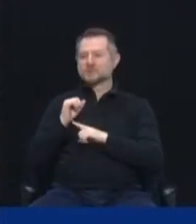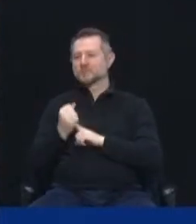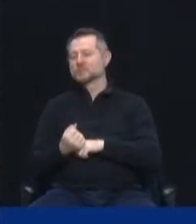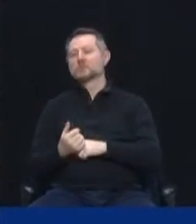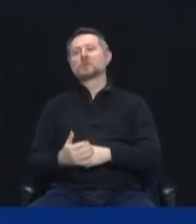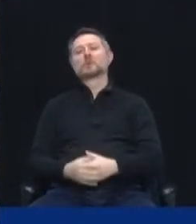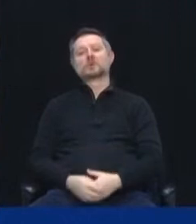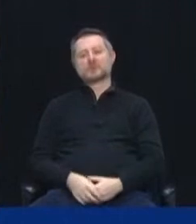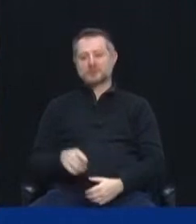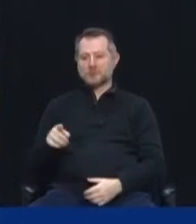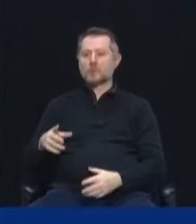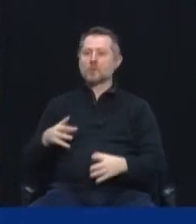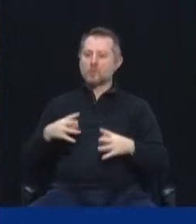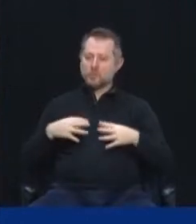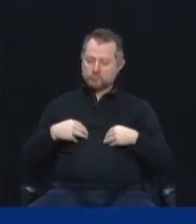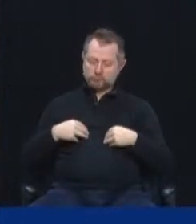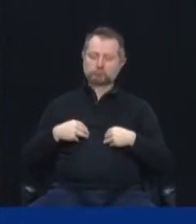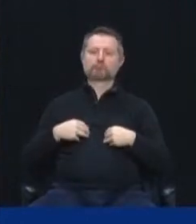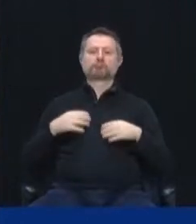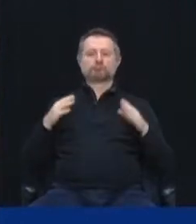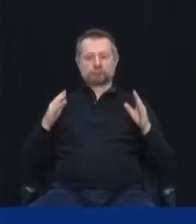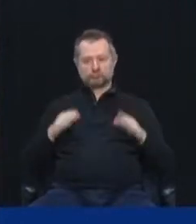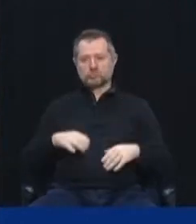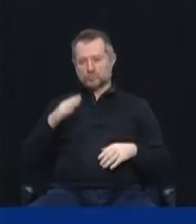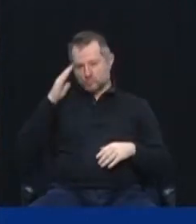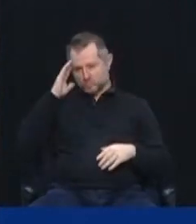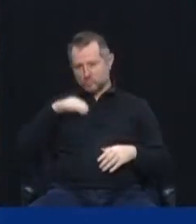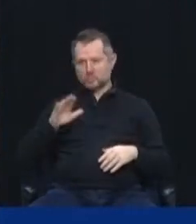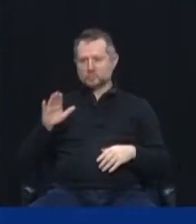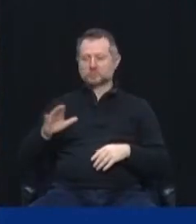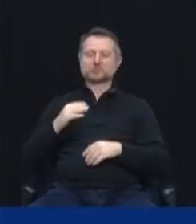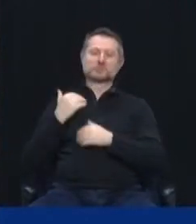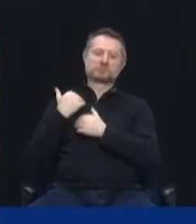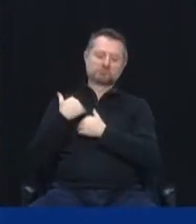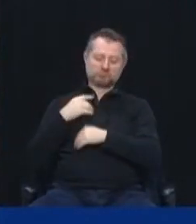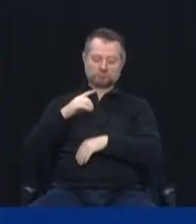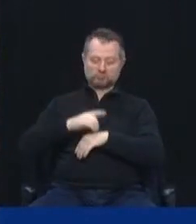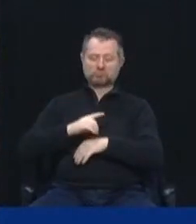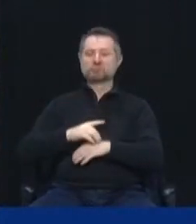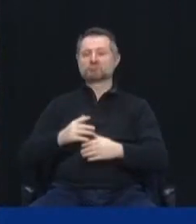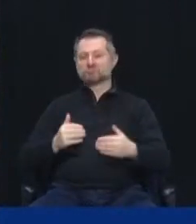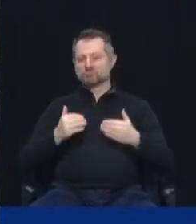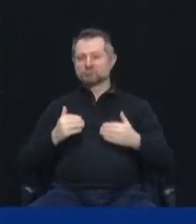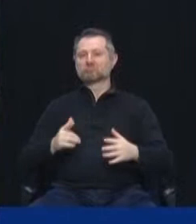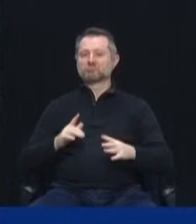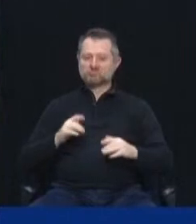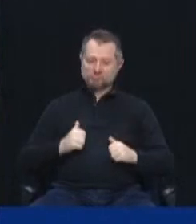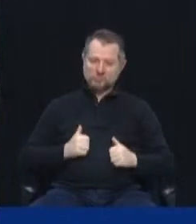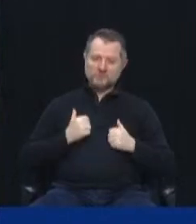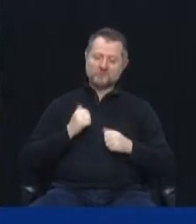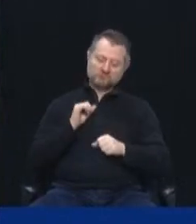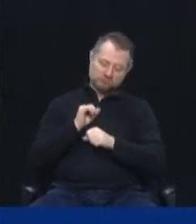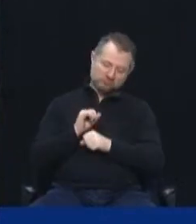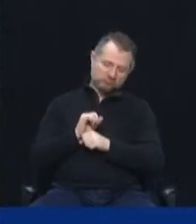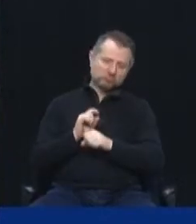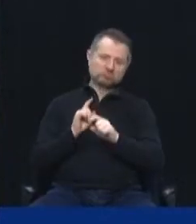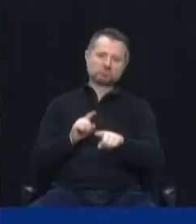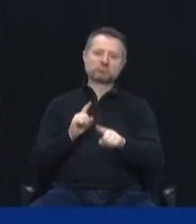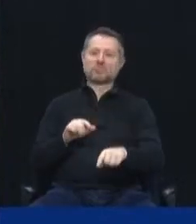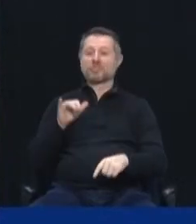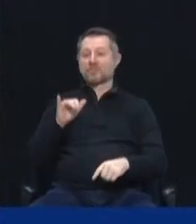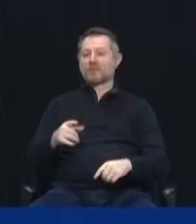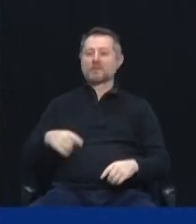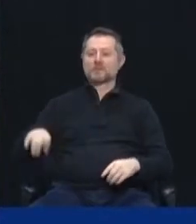do it out of their honor and their duty and their pride and their tradition, because that's who they are.